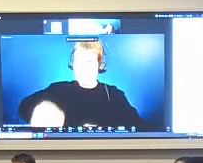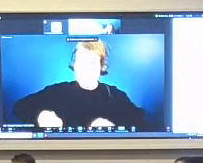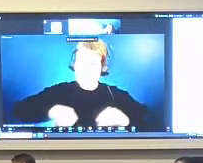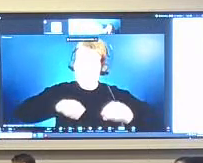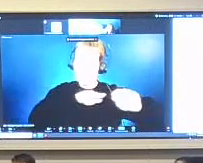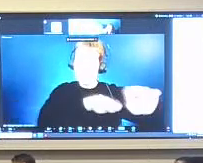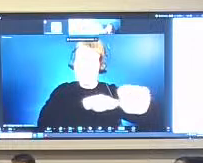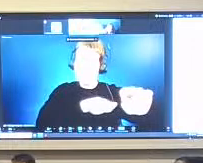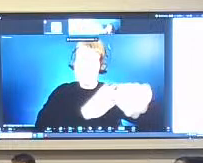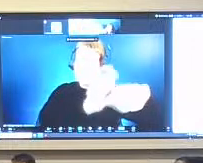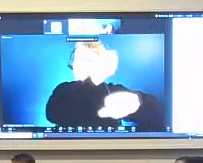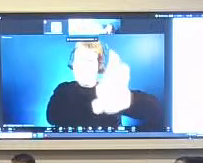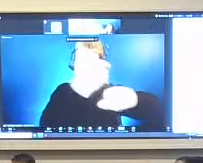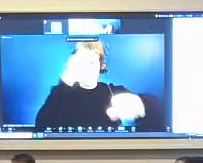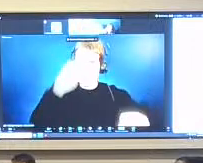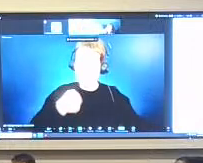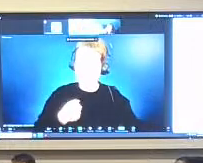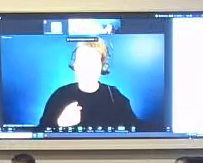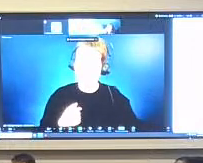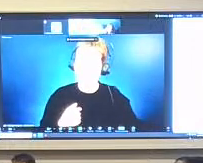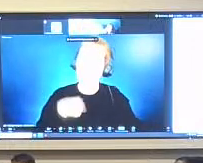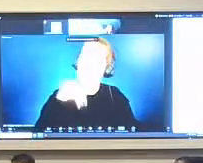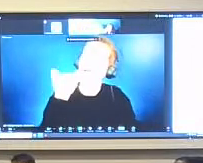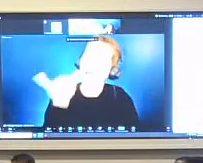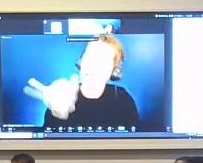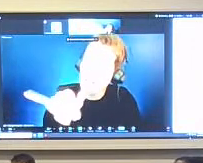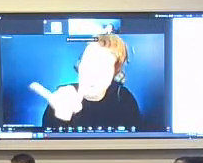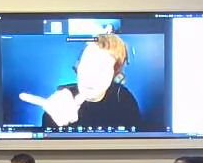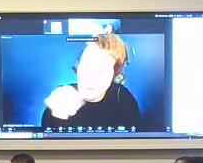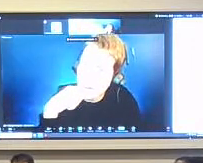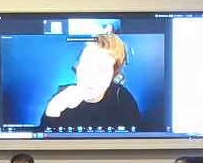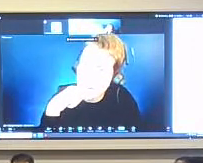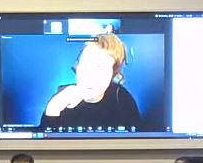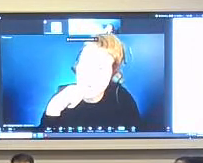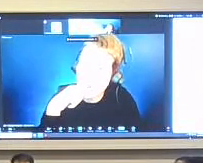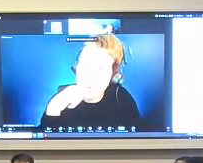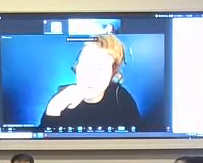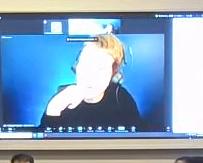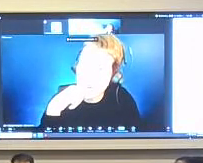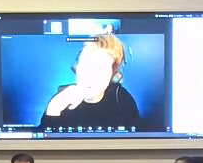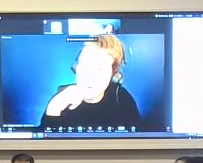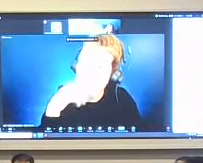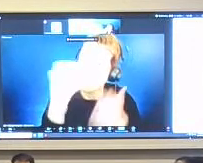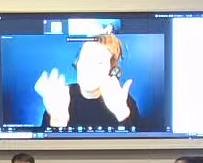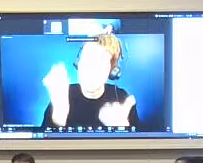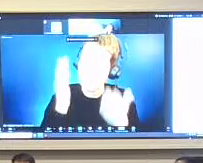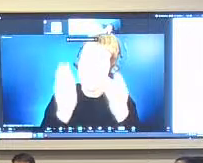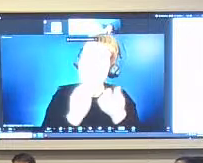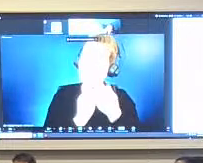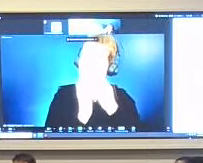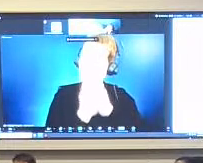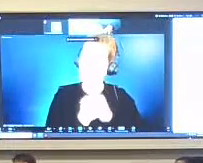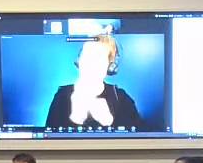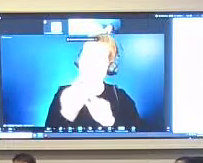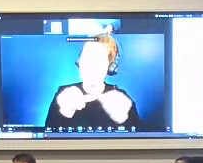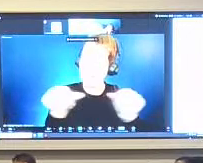So. They may have changed it. They may have repurposed my ramp.